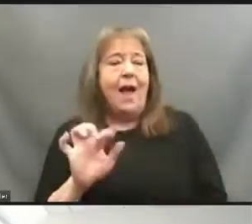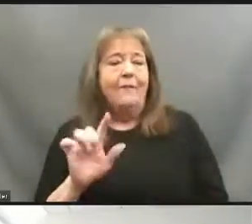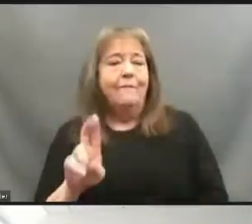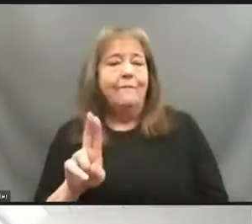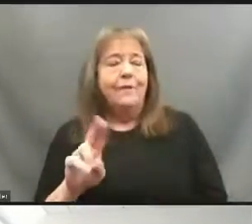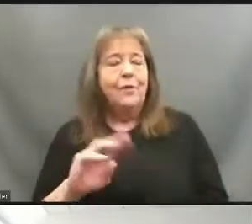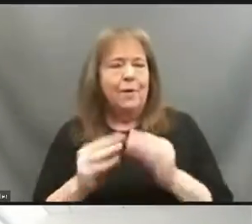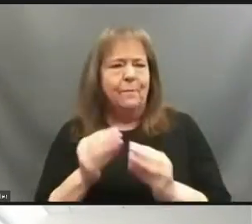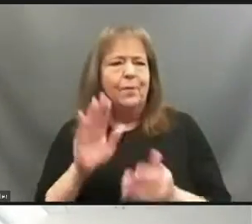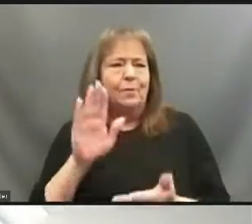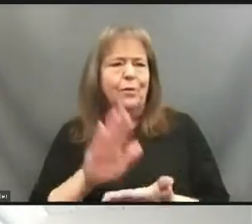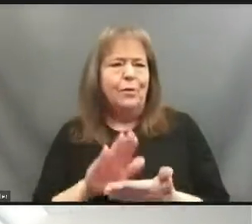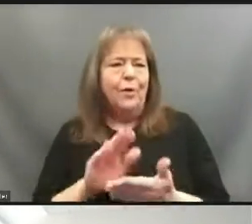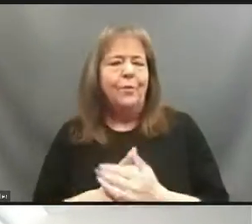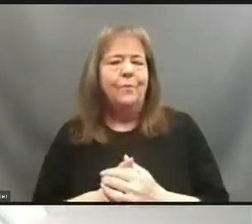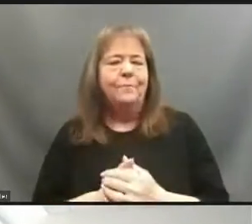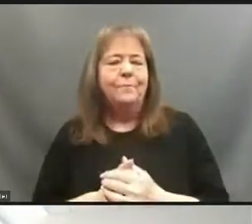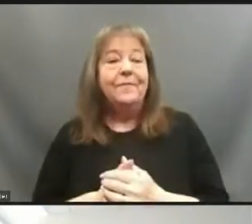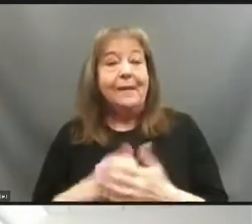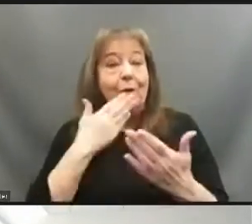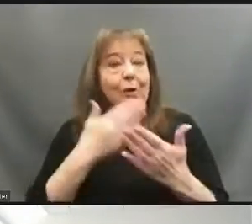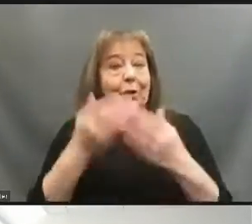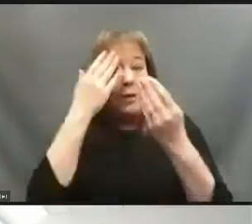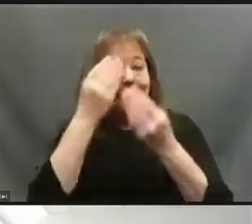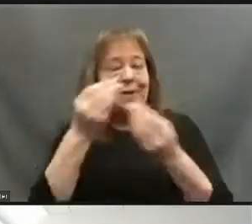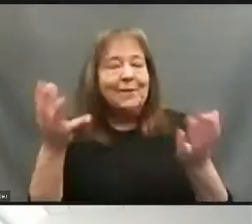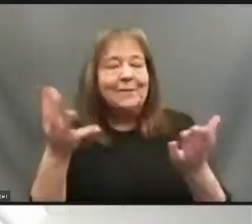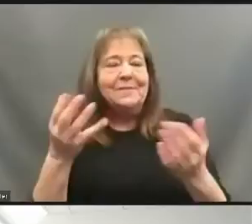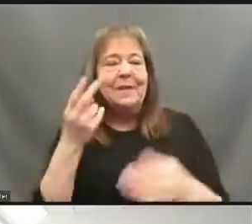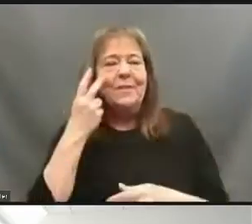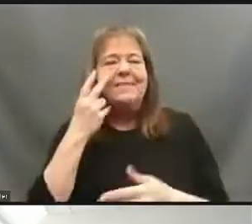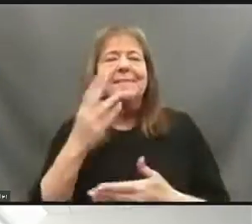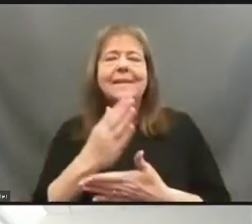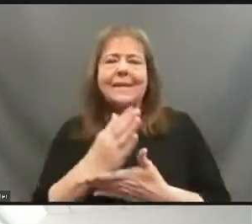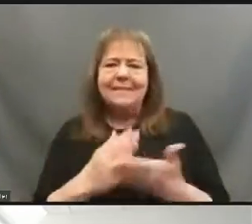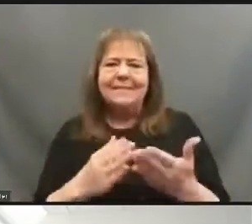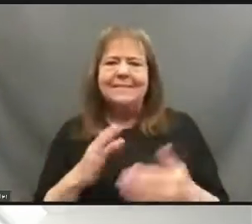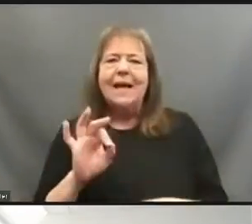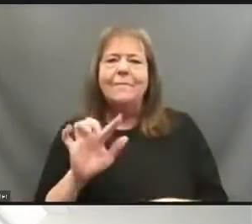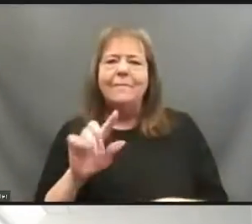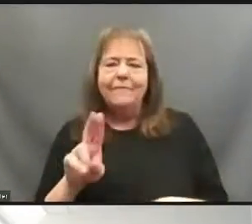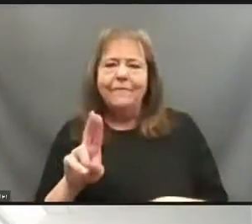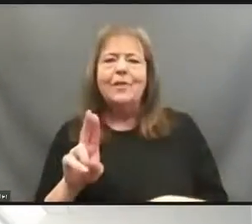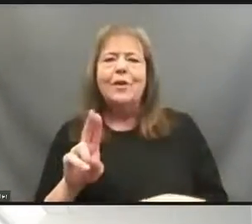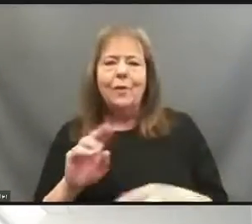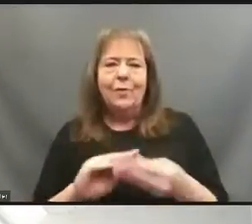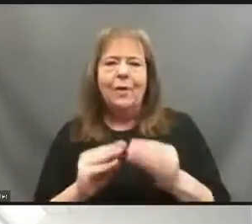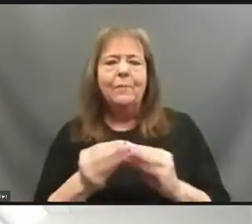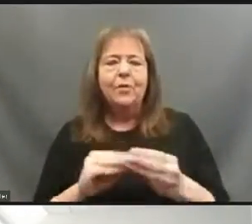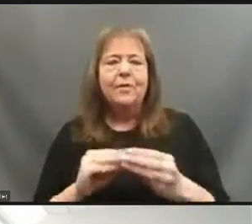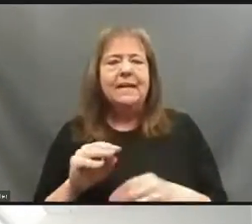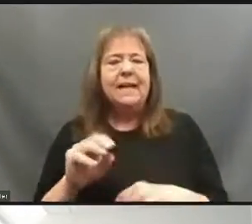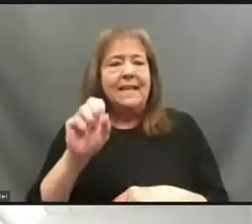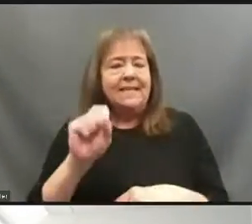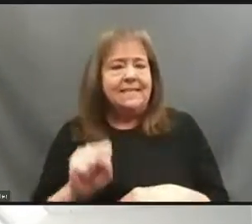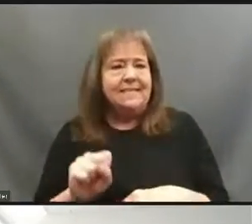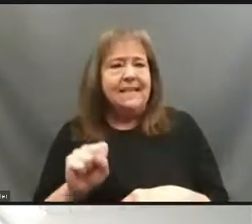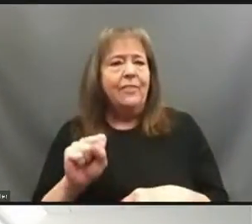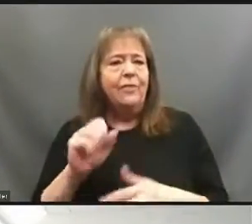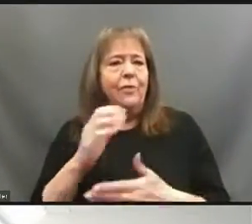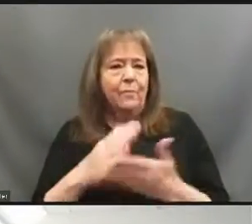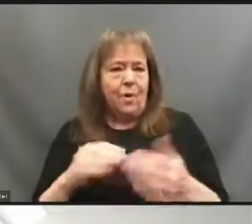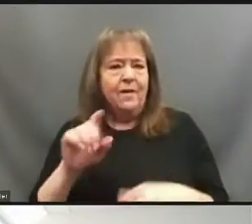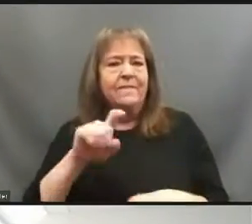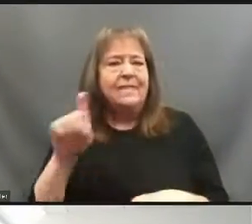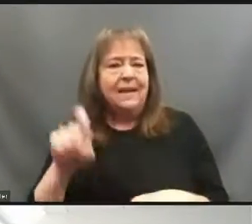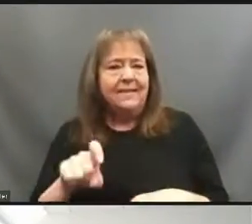low. That's good news. We are seeing some flu numbers in the southern part of our state and our sister hospitals start to pick